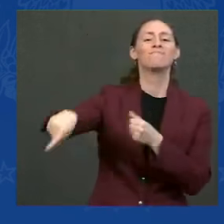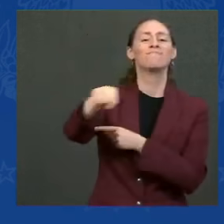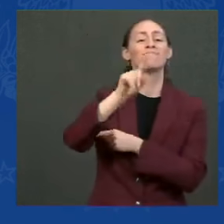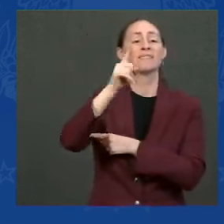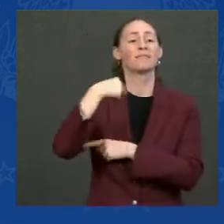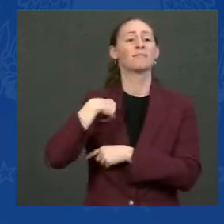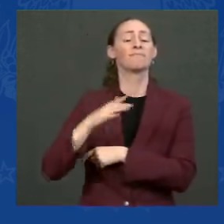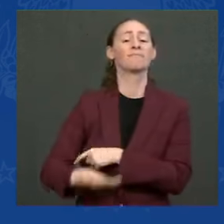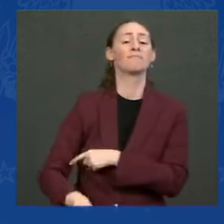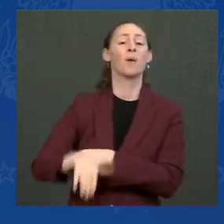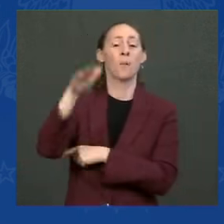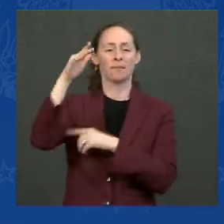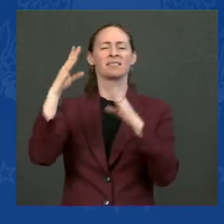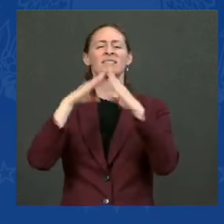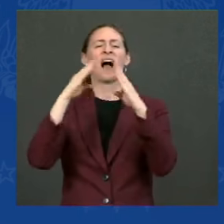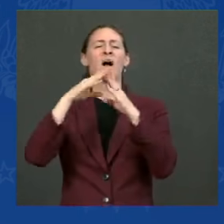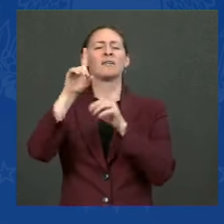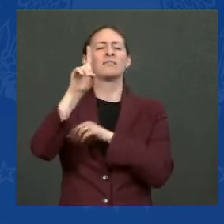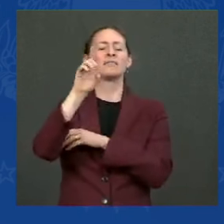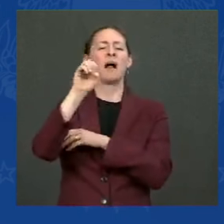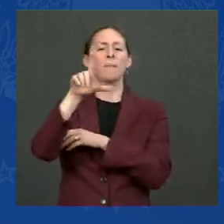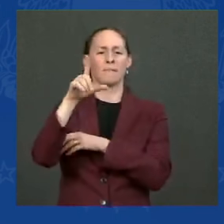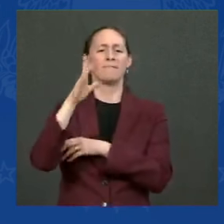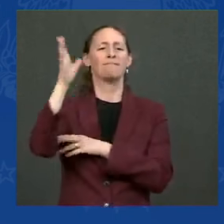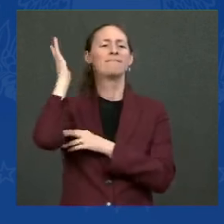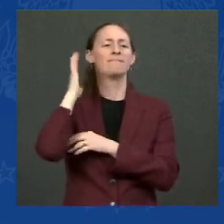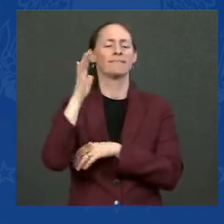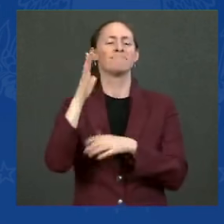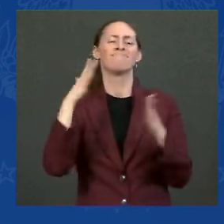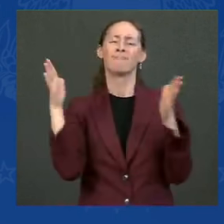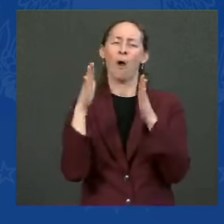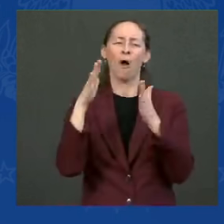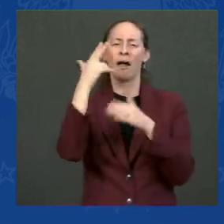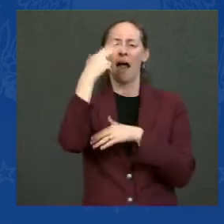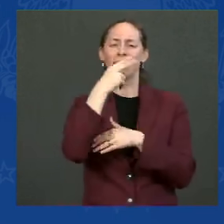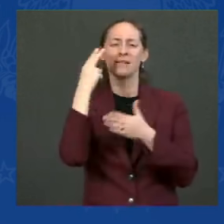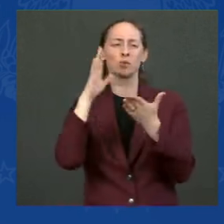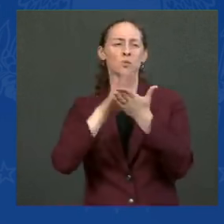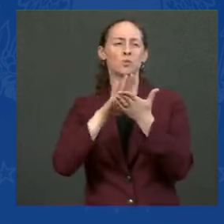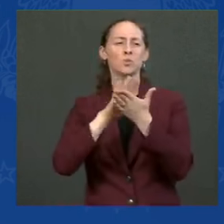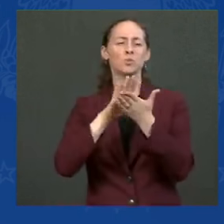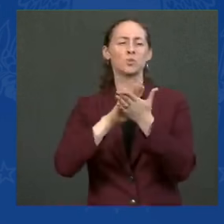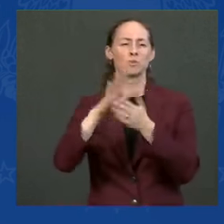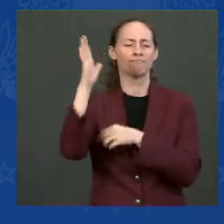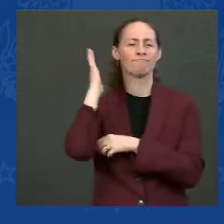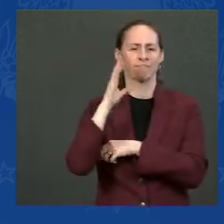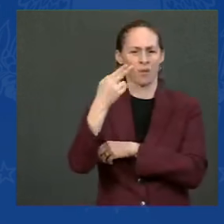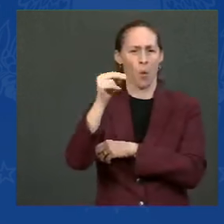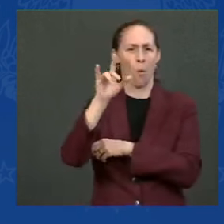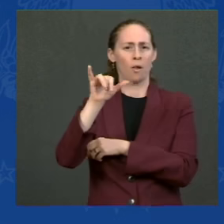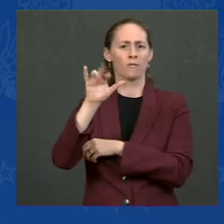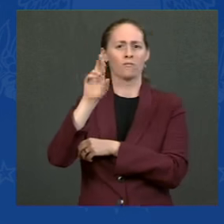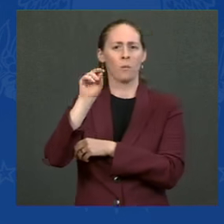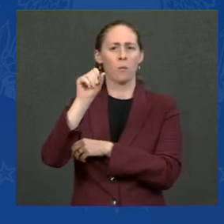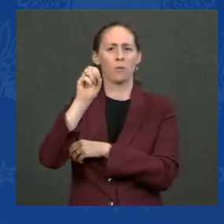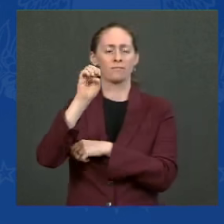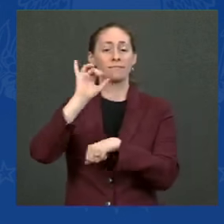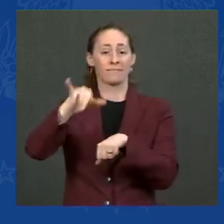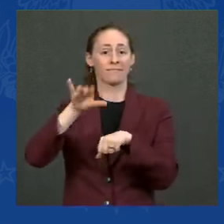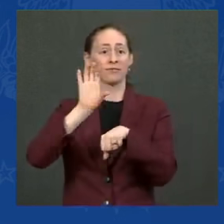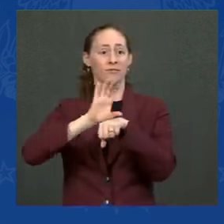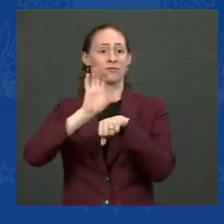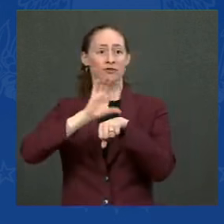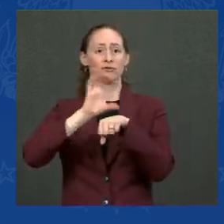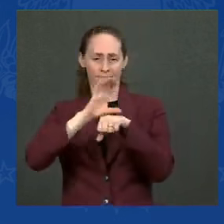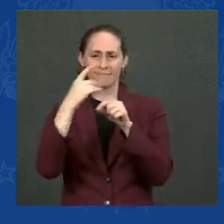Delaware, from third grade on. I went to a little Catholic school called Holy Rosary, and across the street from Holy Rosary was the fire station. And the